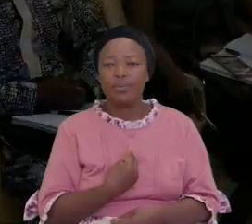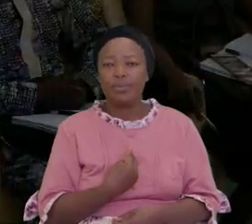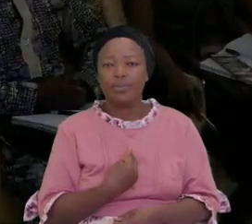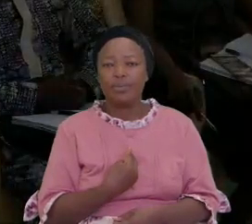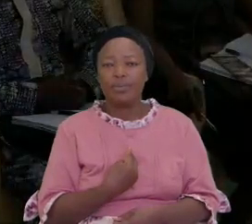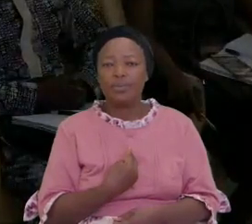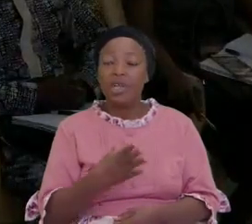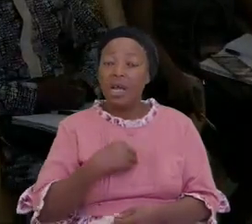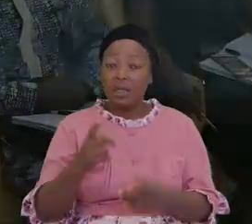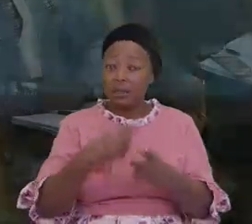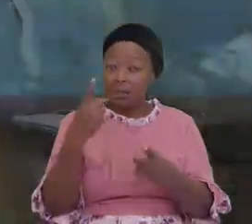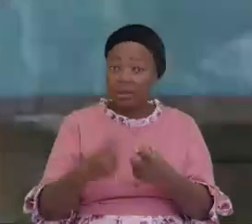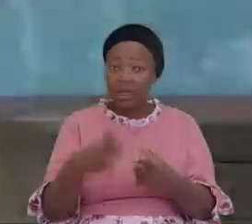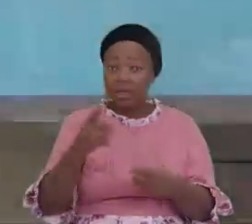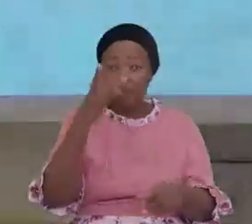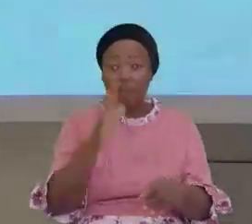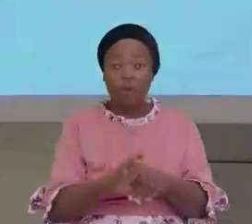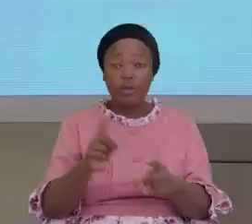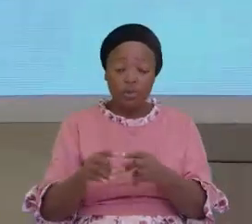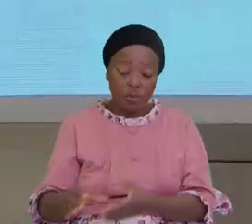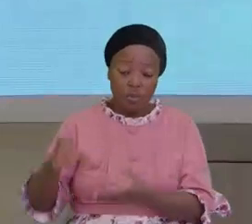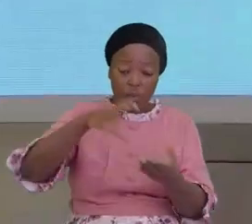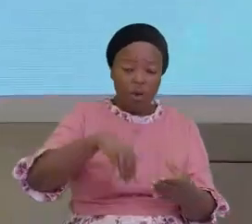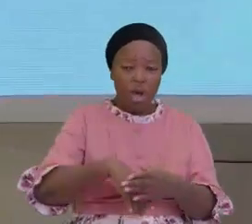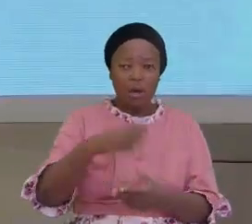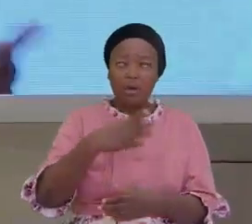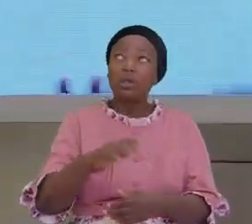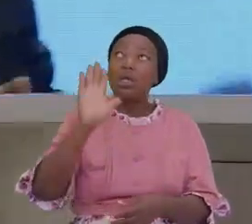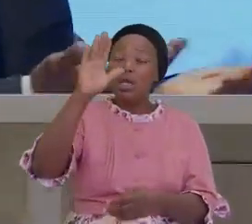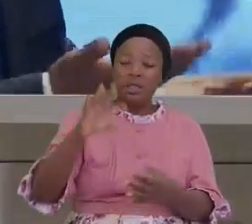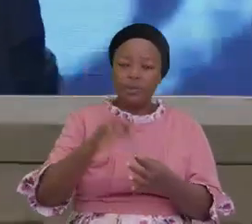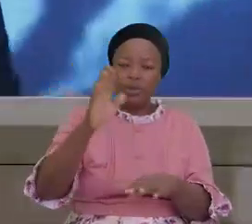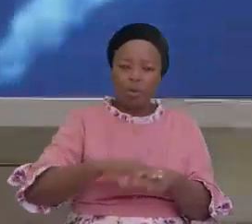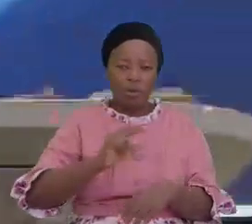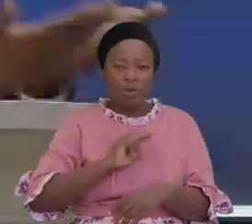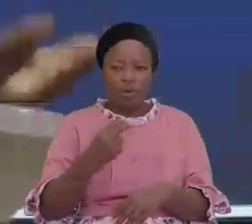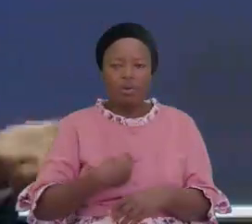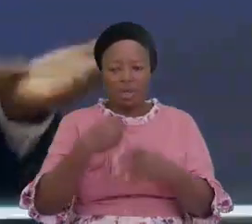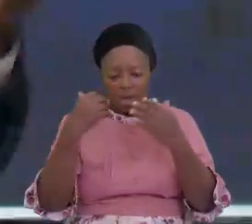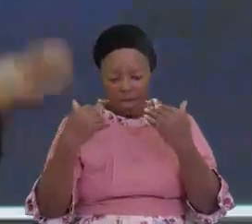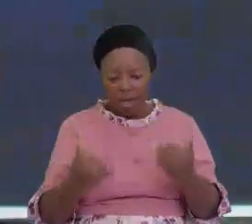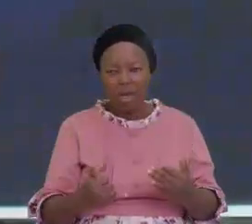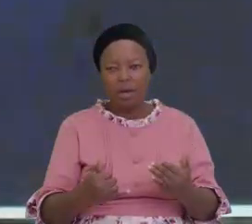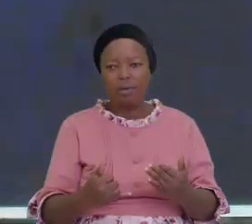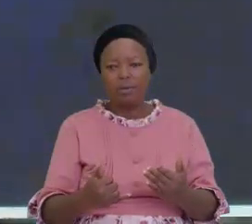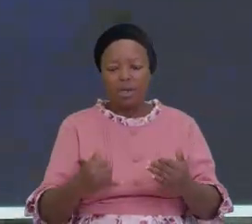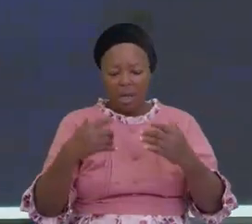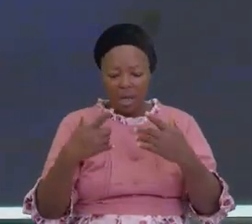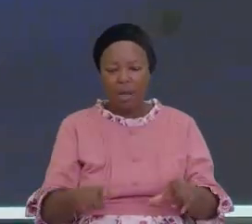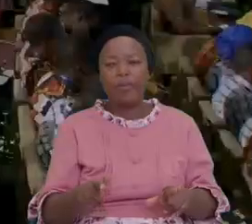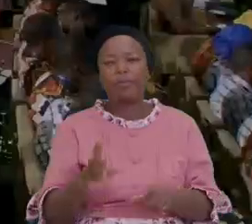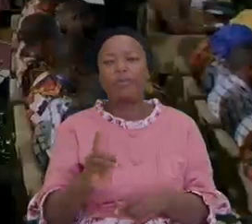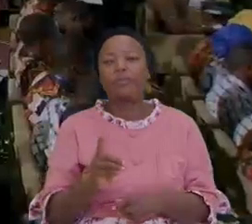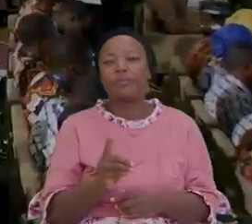And then the promise to pour out his spirit upon us now takes place.